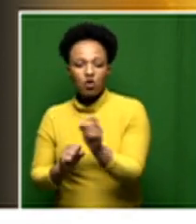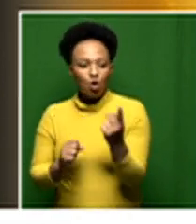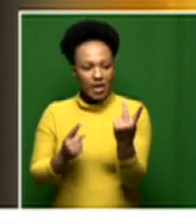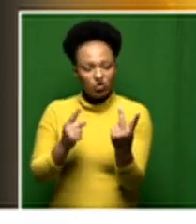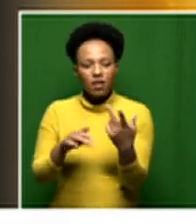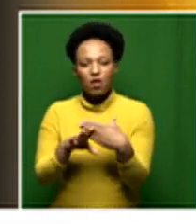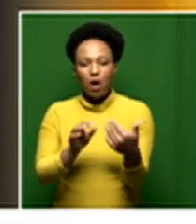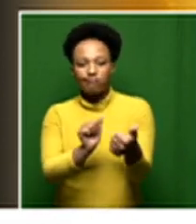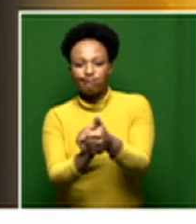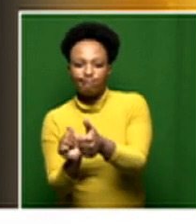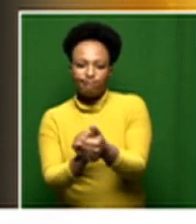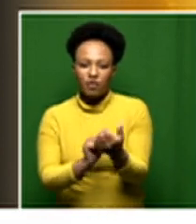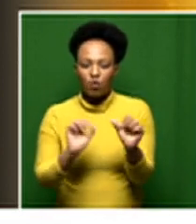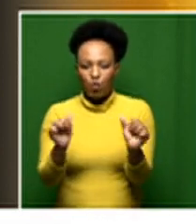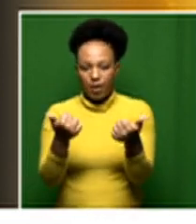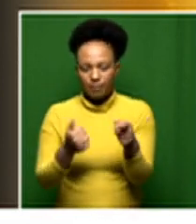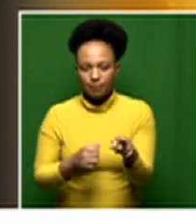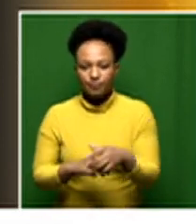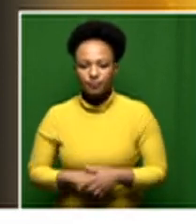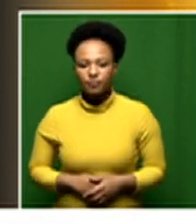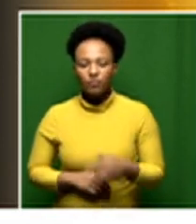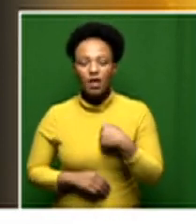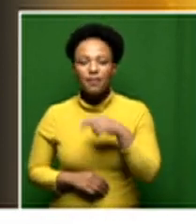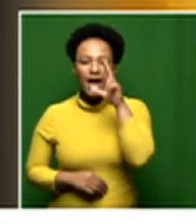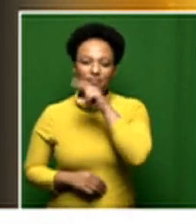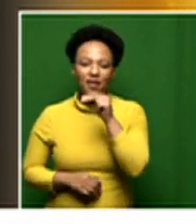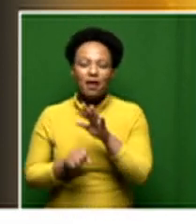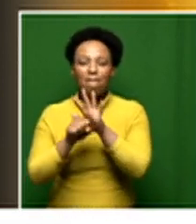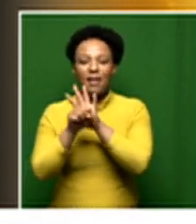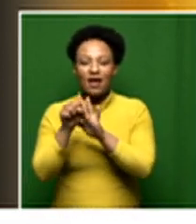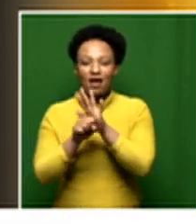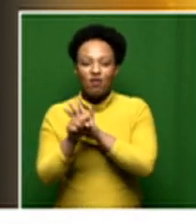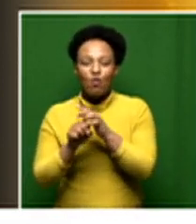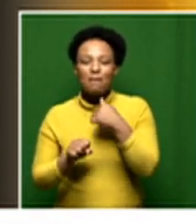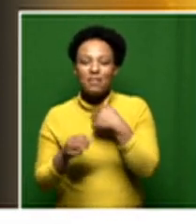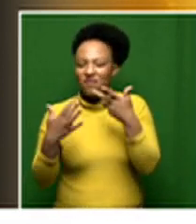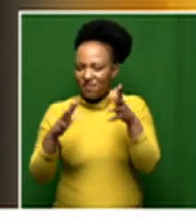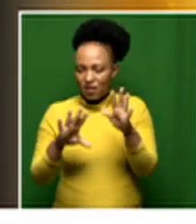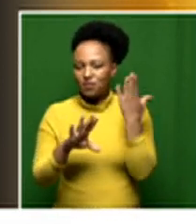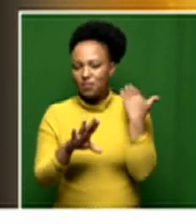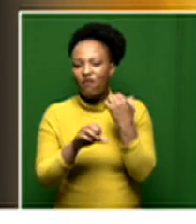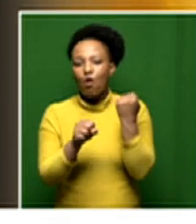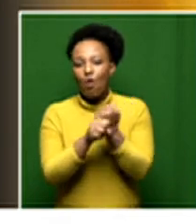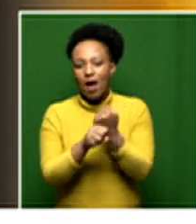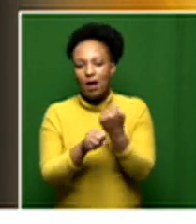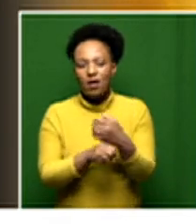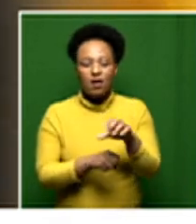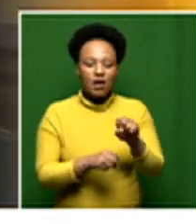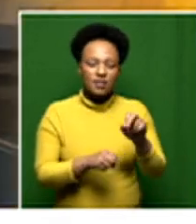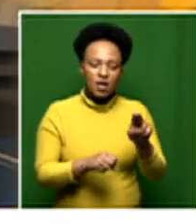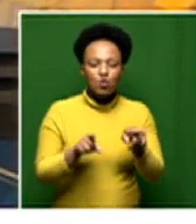powers quite well. And I sort of speak from a background of being in head of both of those units. I have quite a